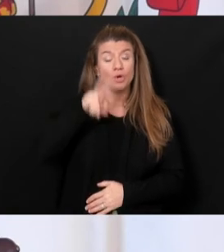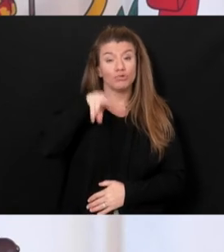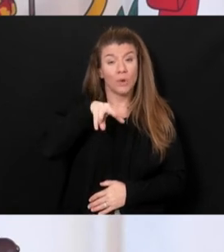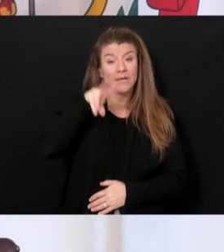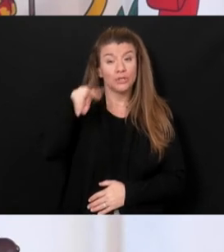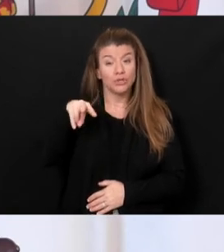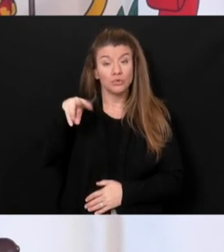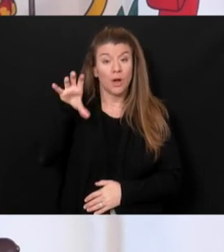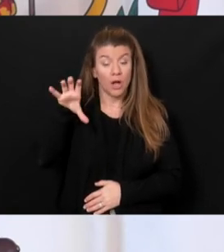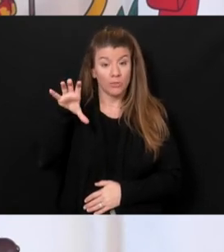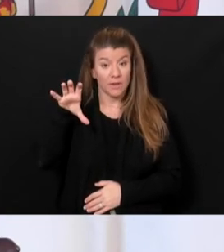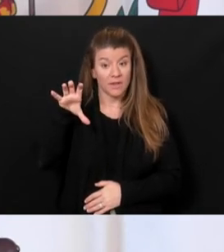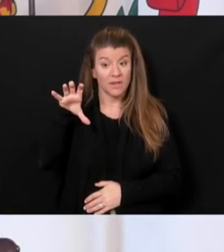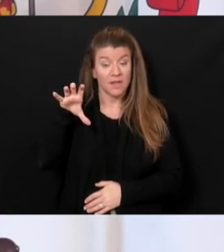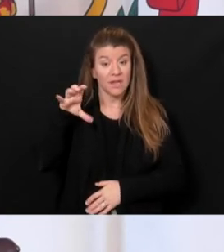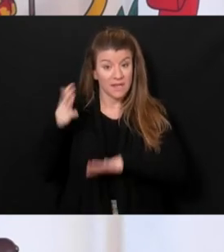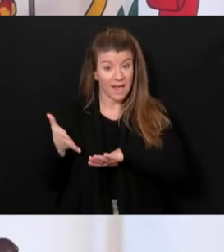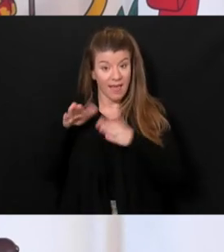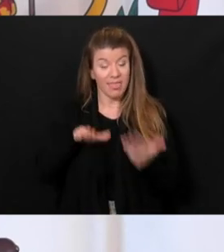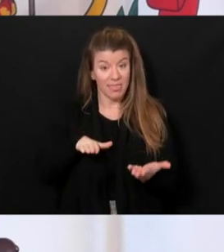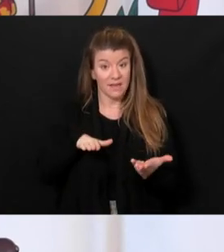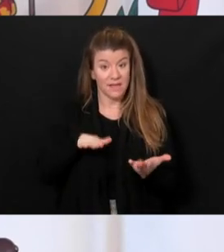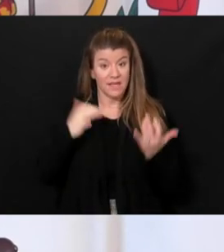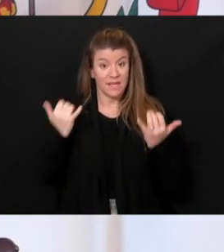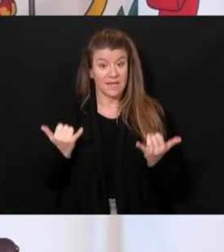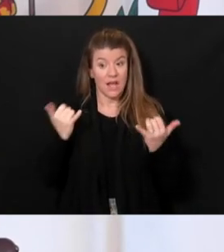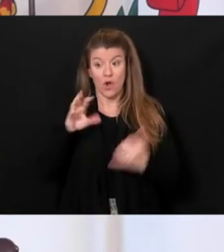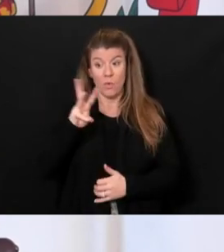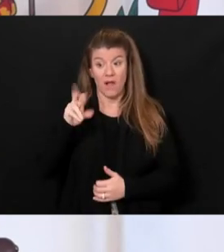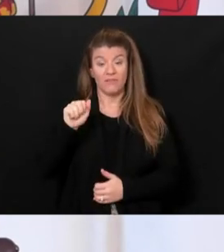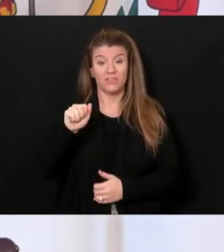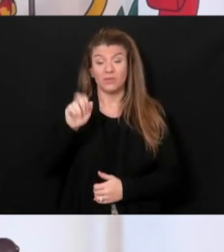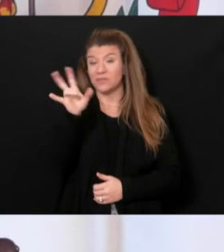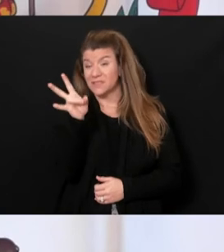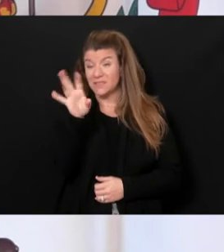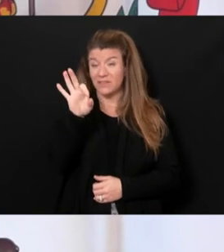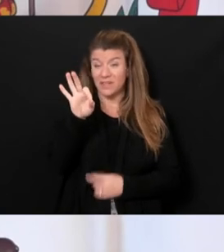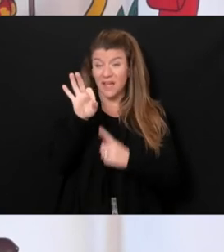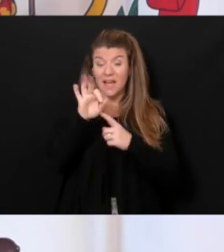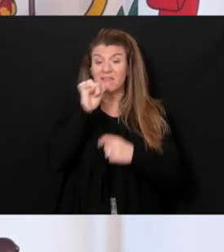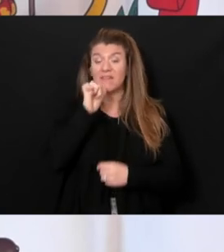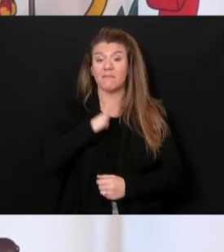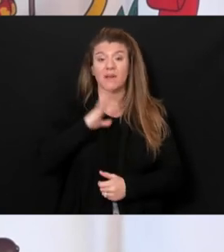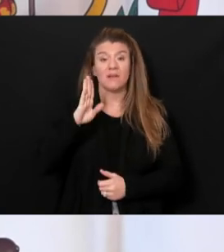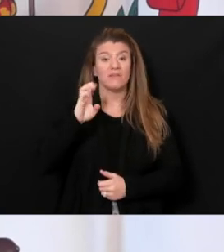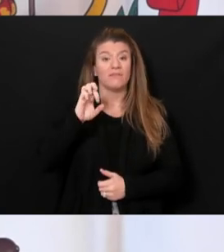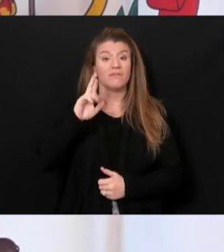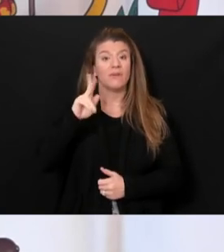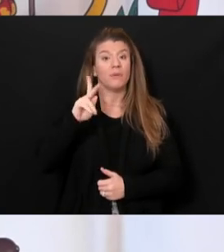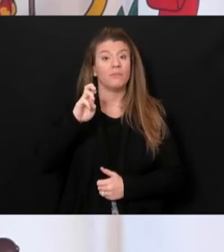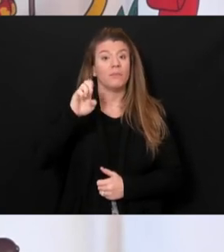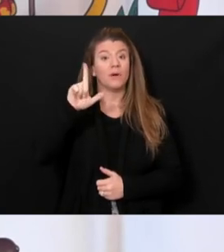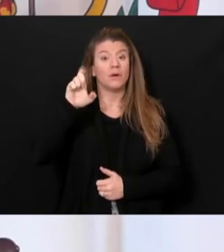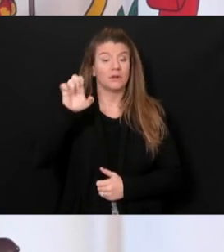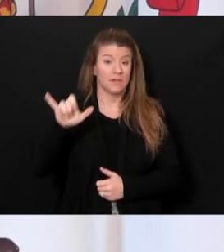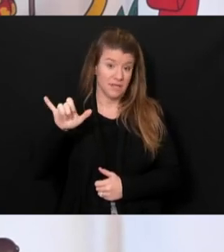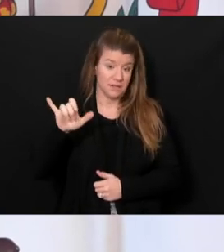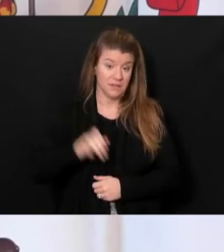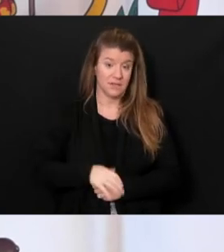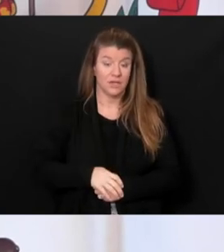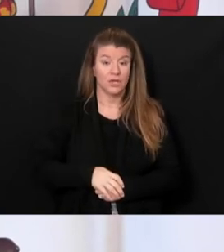2200th death in West Virginia is a 79-year-old female from Berkeley County.